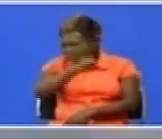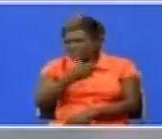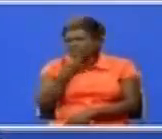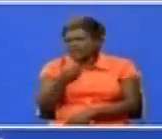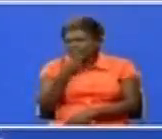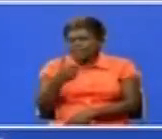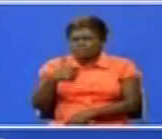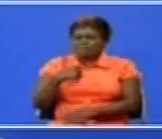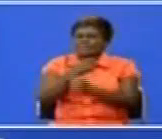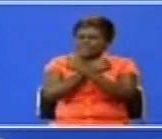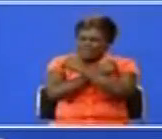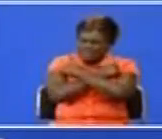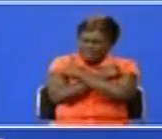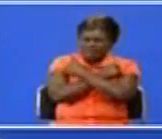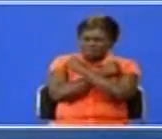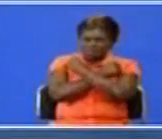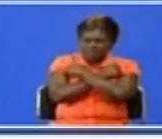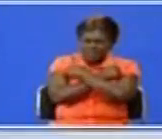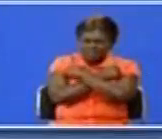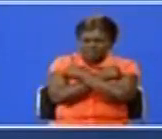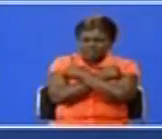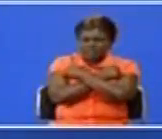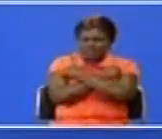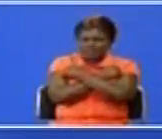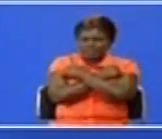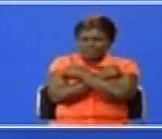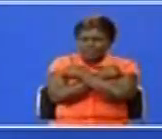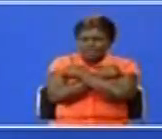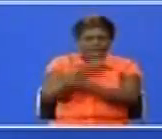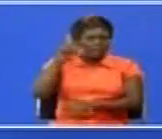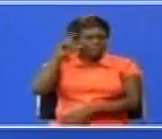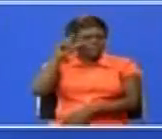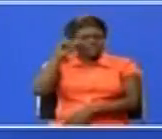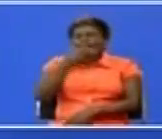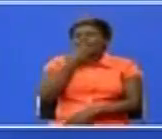love him to death, man. You know, cameraman, can we please get a picture of my dad?